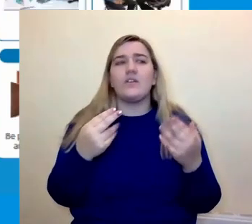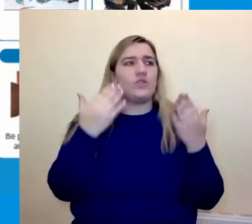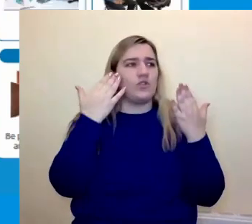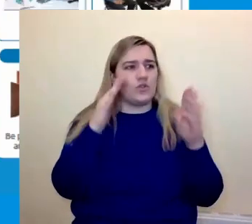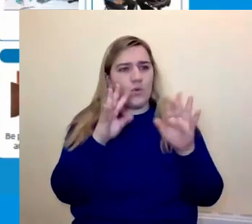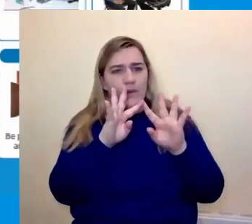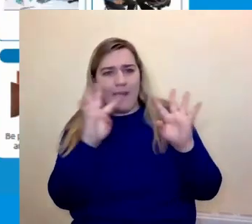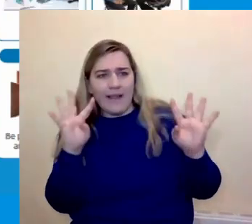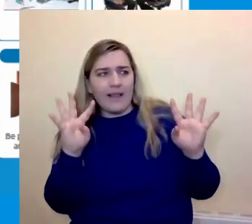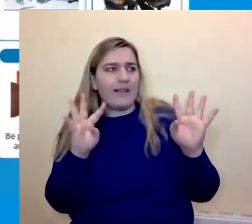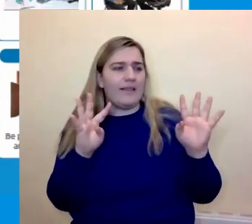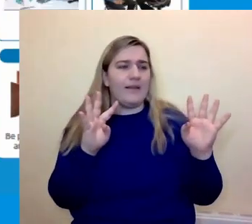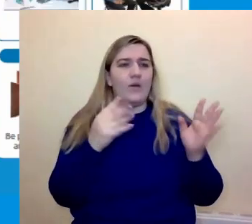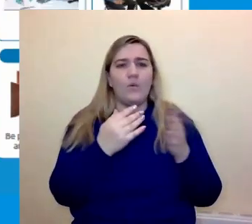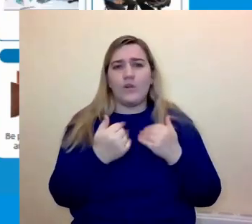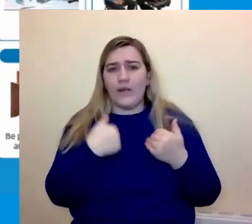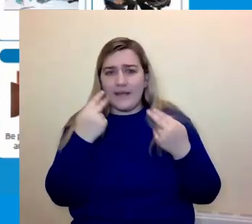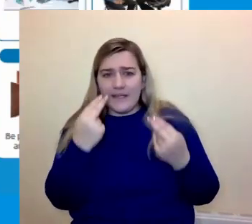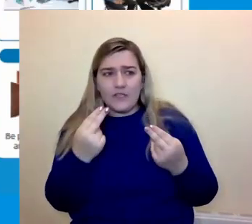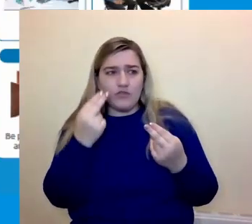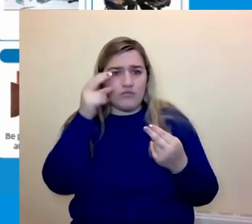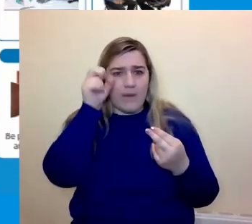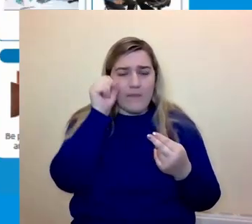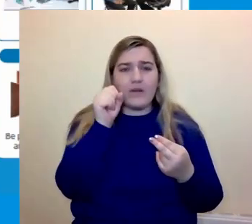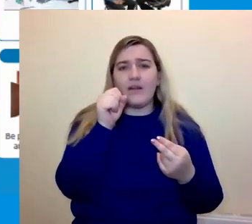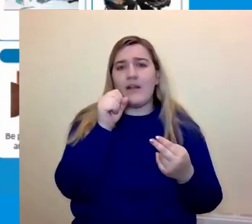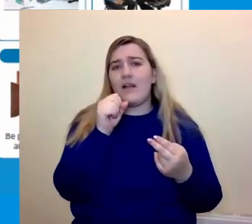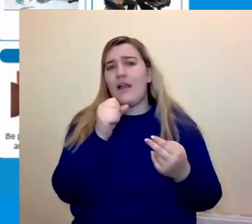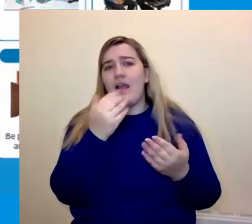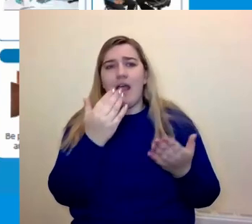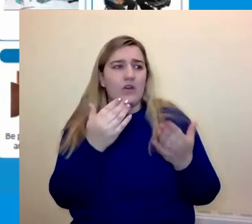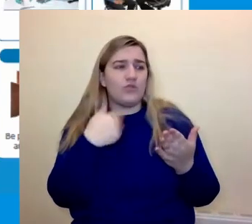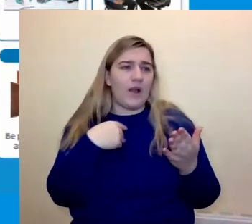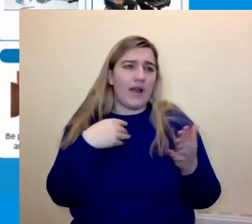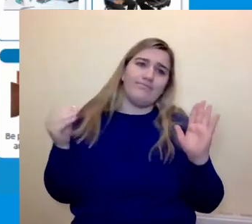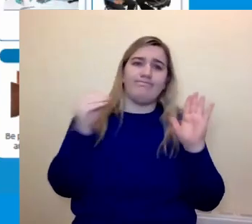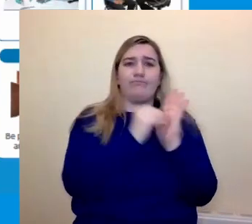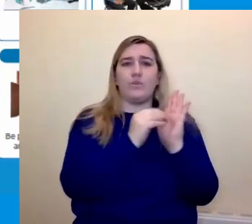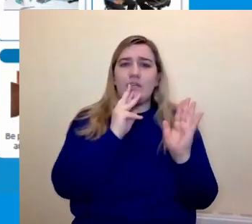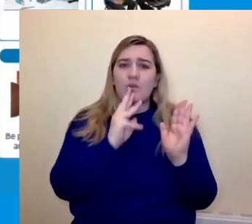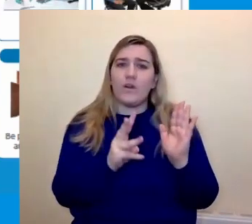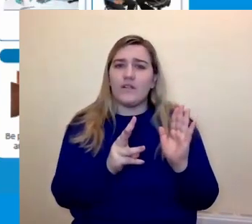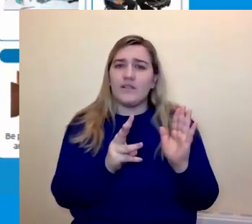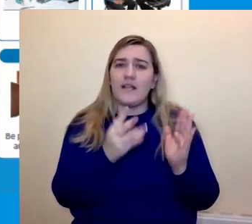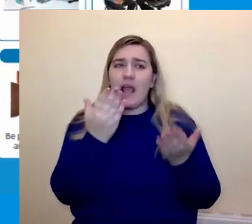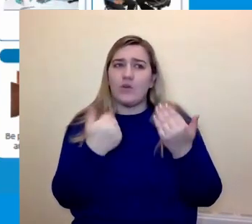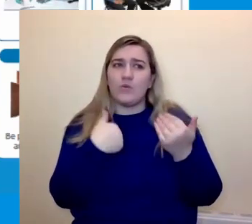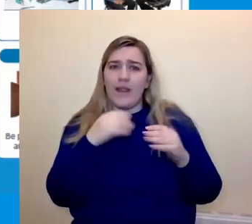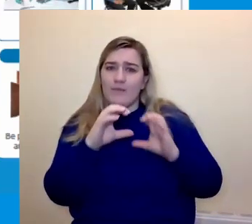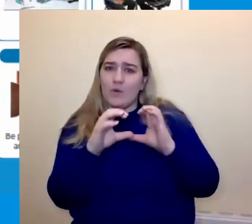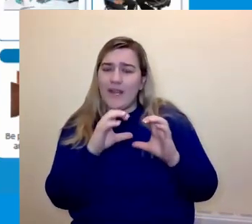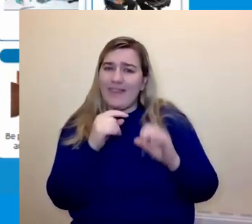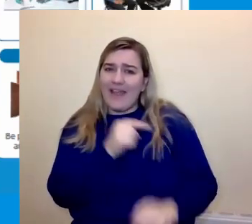what do we need to remember here? And how do we put it into words? How do we communicate it? Below that